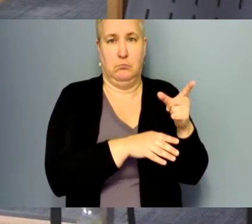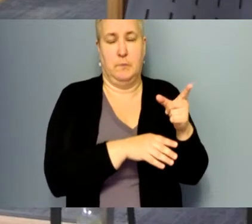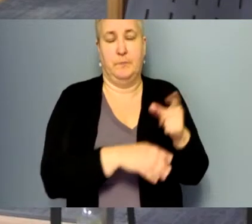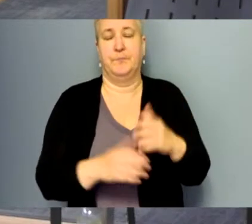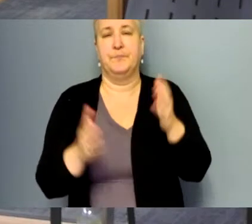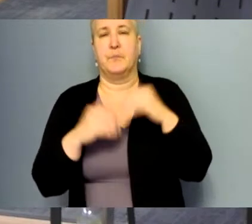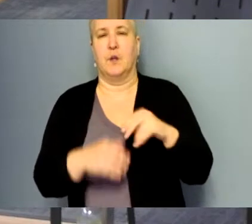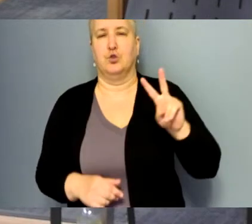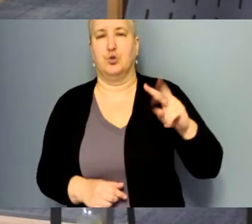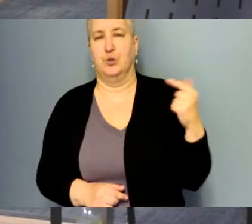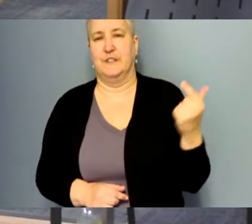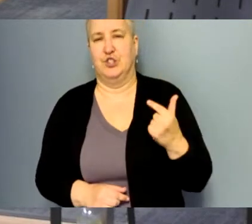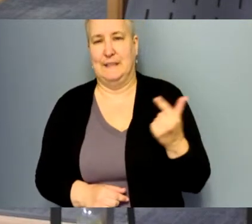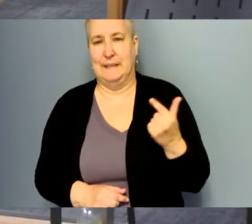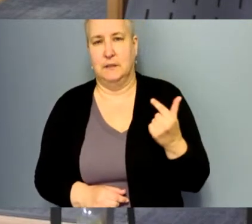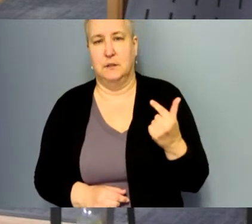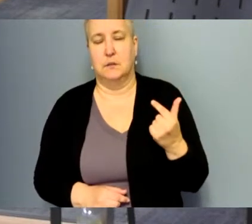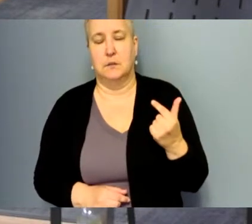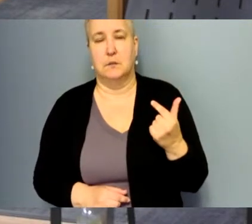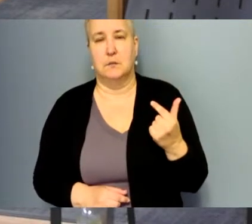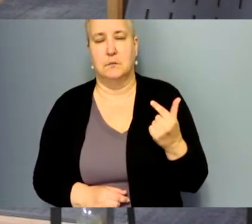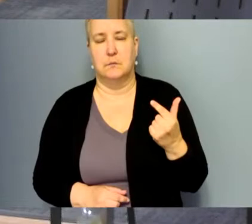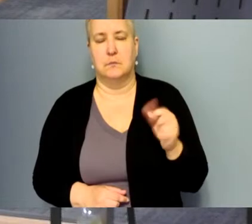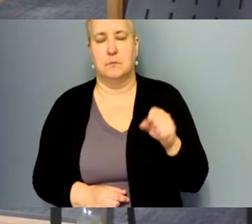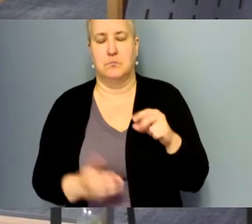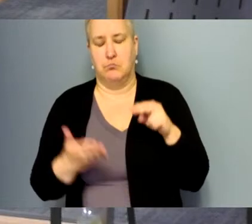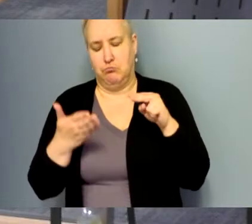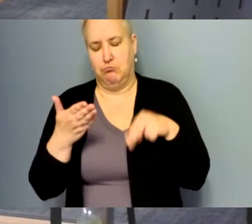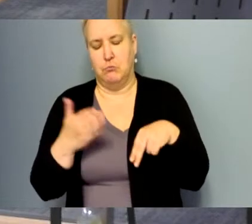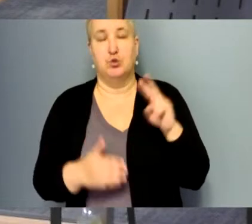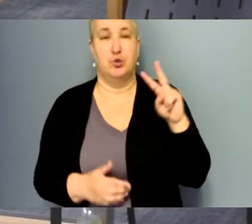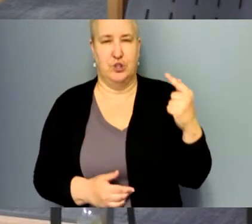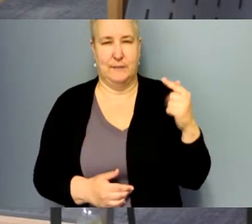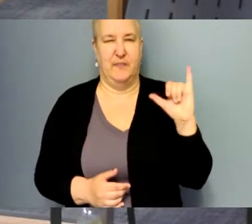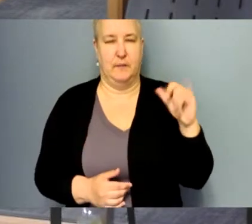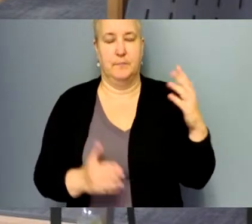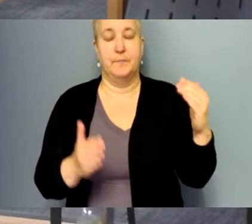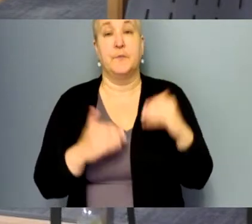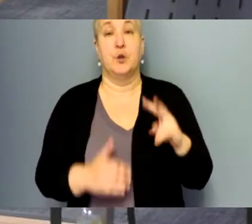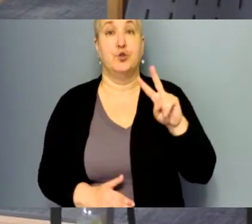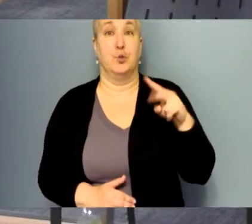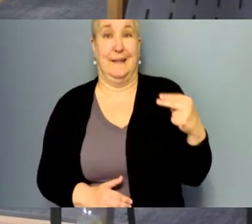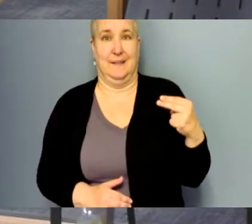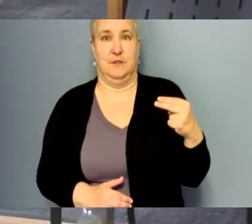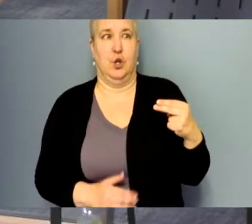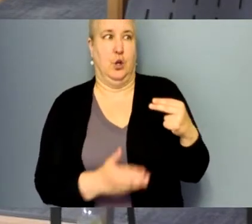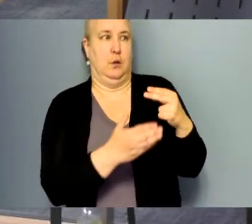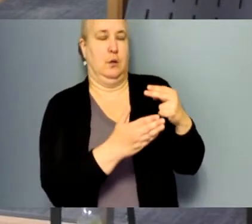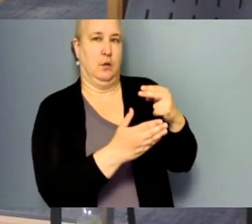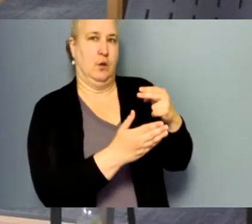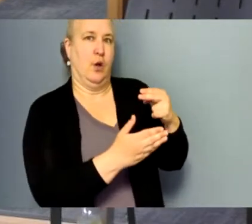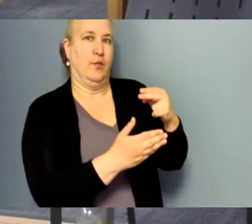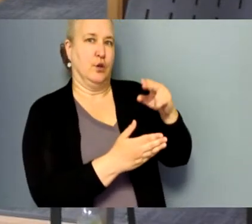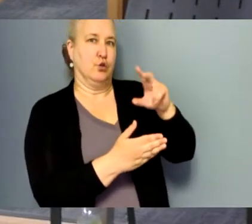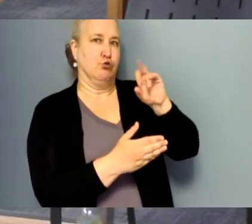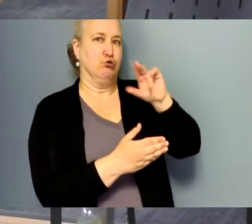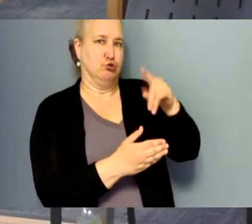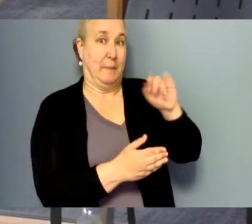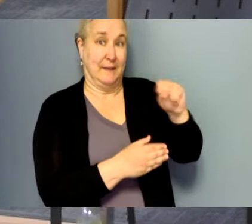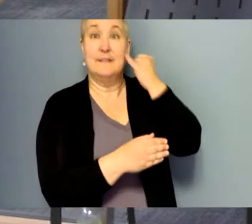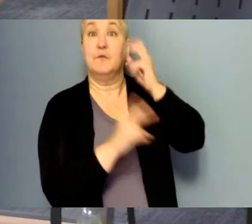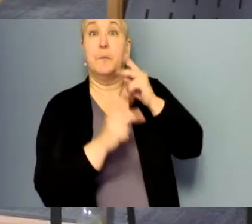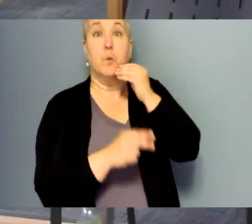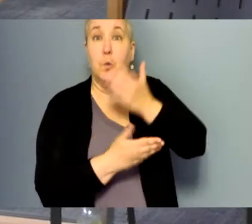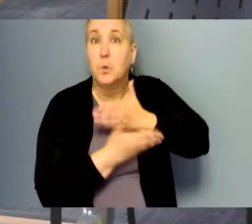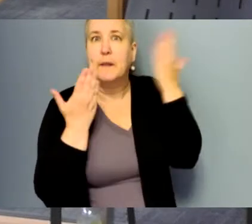2G is. Is that 2? Yeah, 2G. 2H is a drop-in center specifically for people that are experiencing homelessness